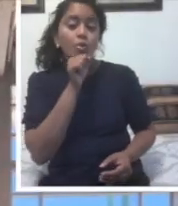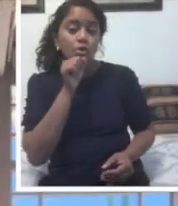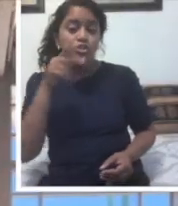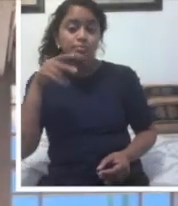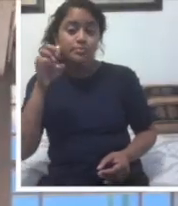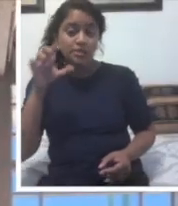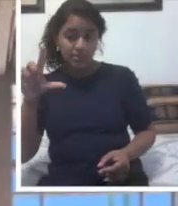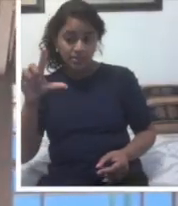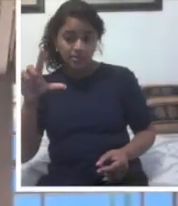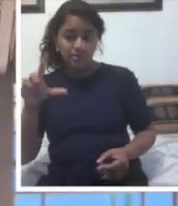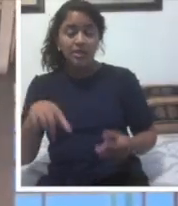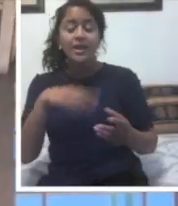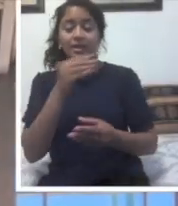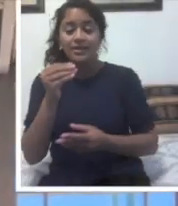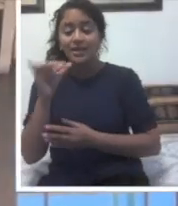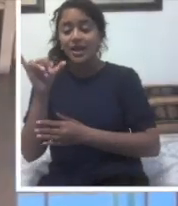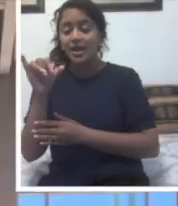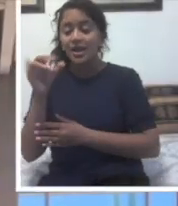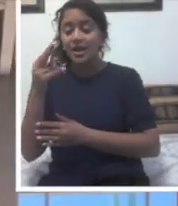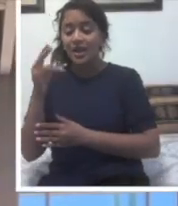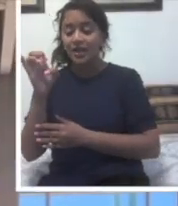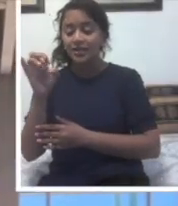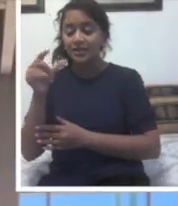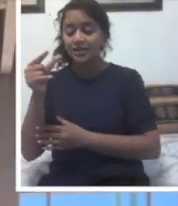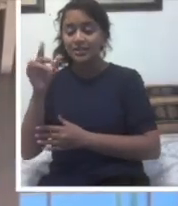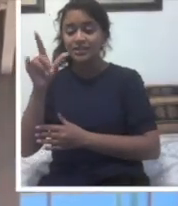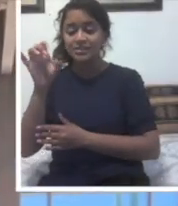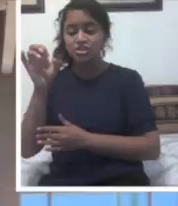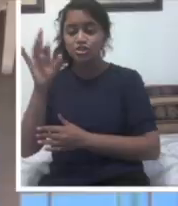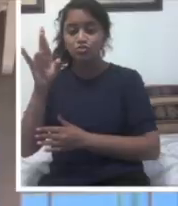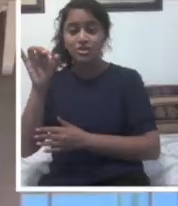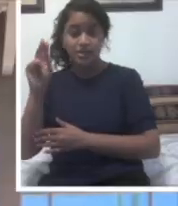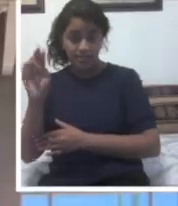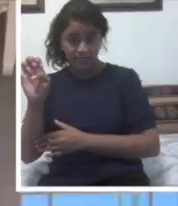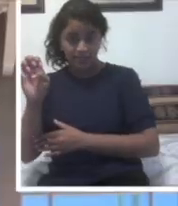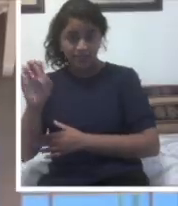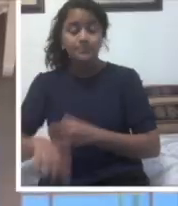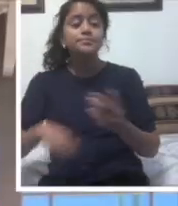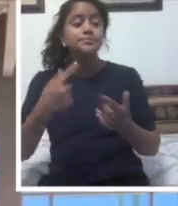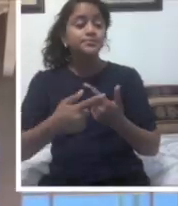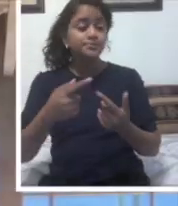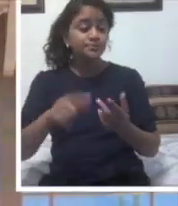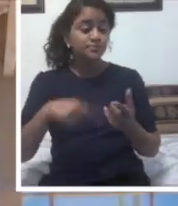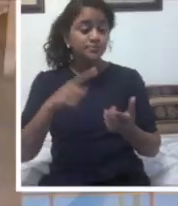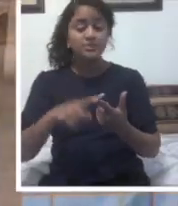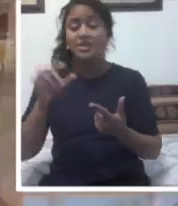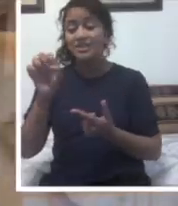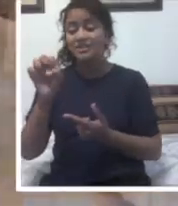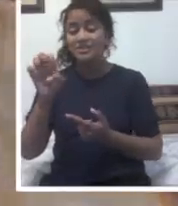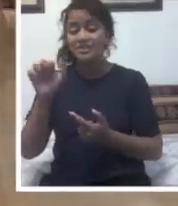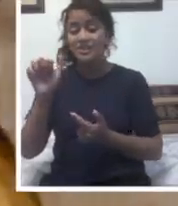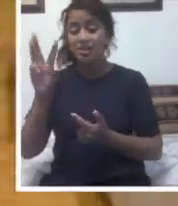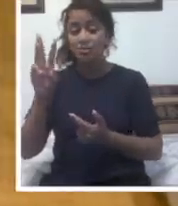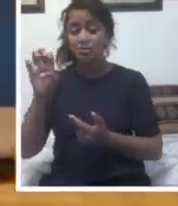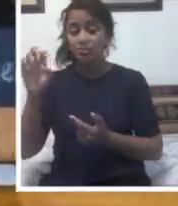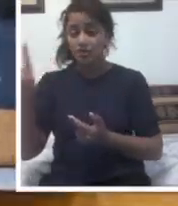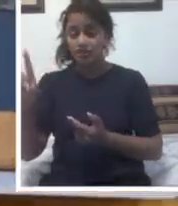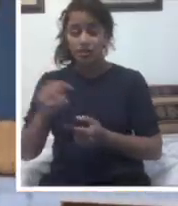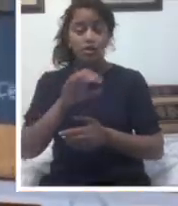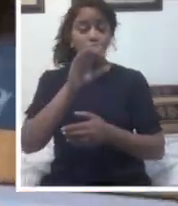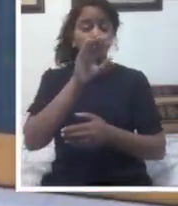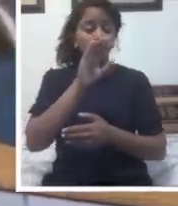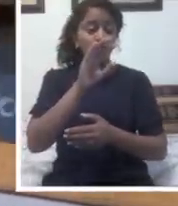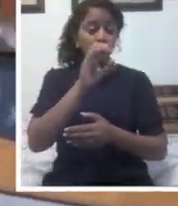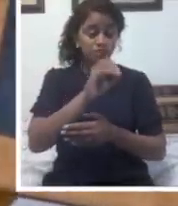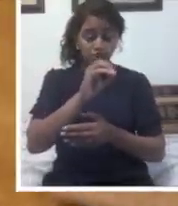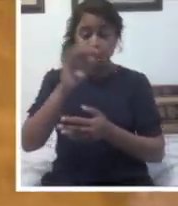and of course seaweed. So this goes from 0-gram glycerin, 4-gram glycerin, and 8-gram glycerin. So from